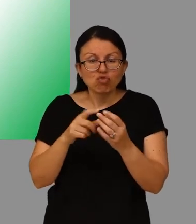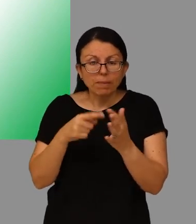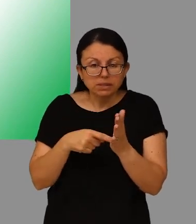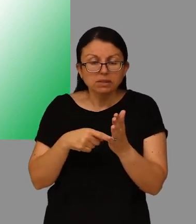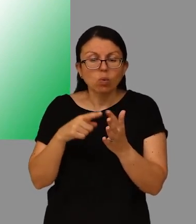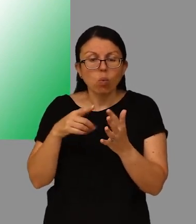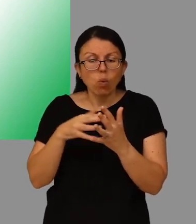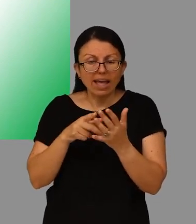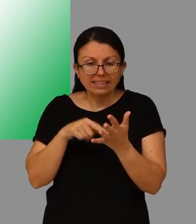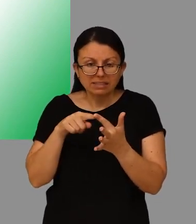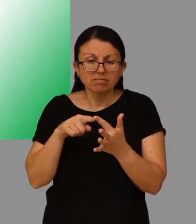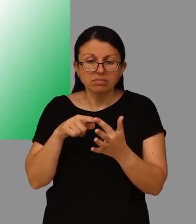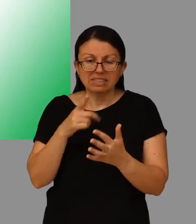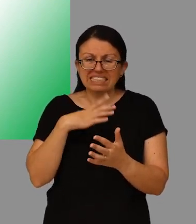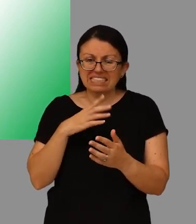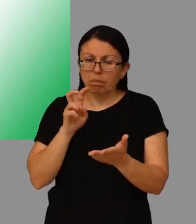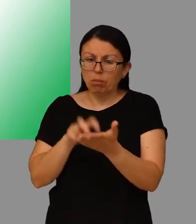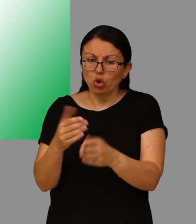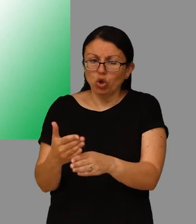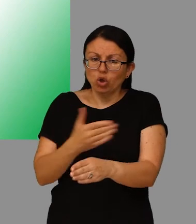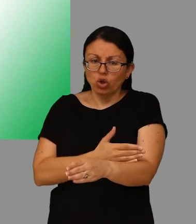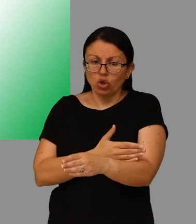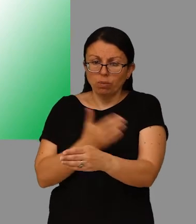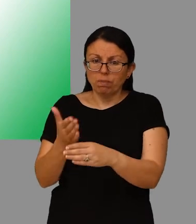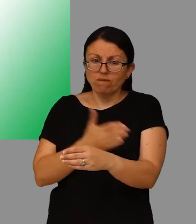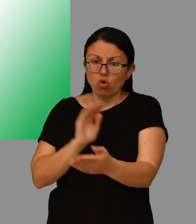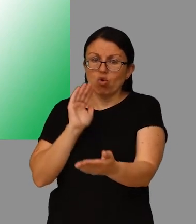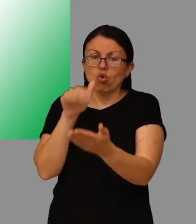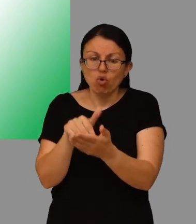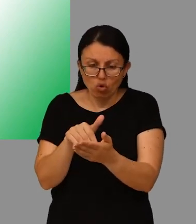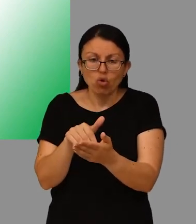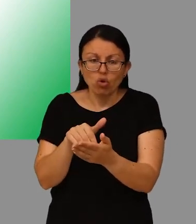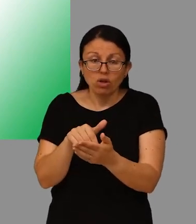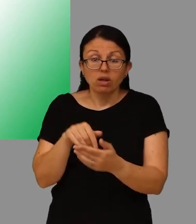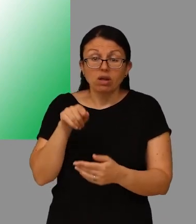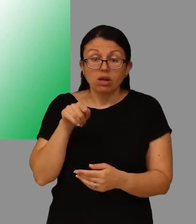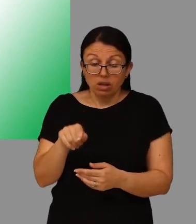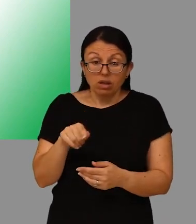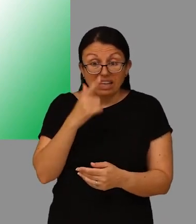You do need to pre-book appointments for this, and you can either phone in directly to the Robert